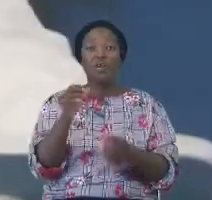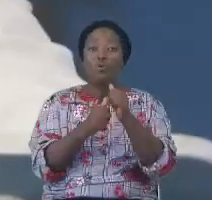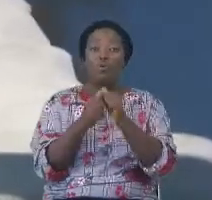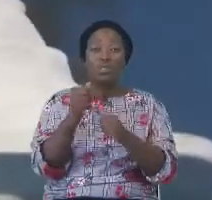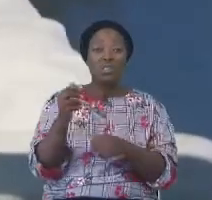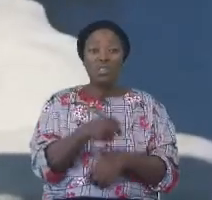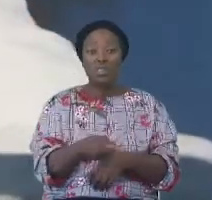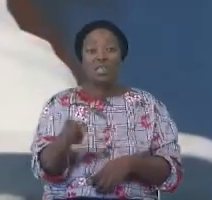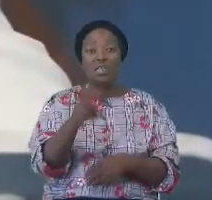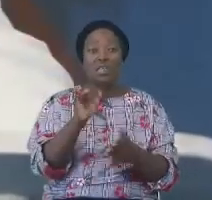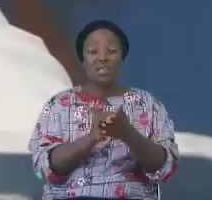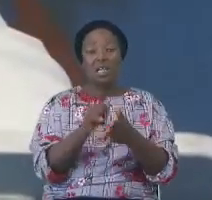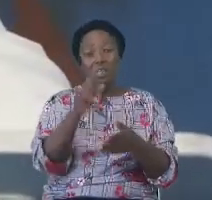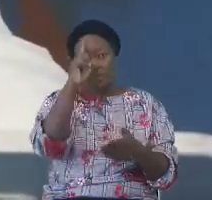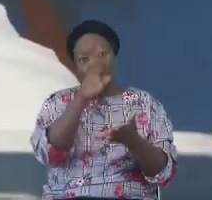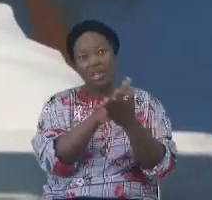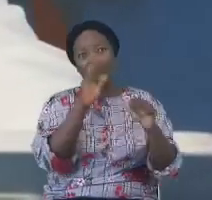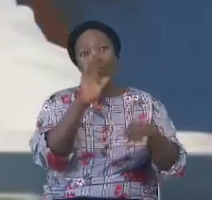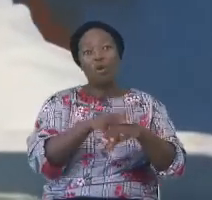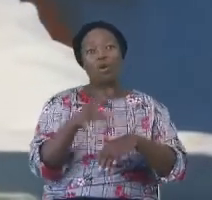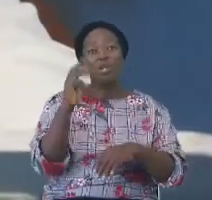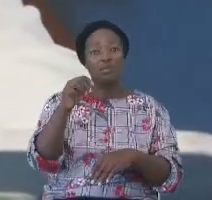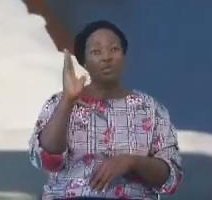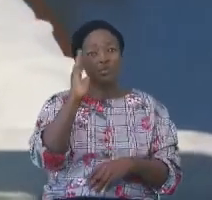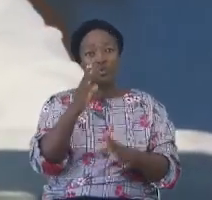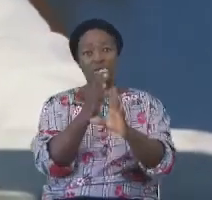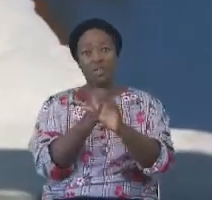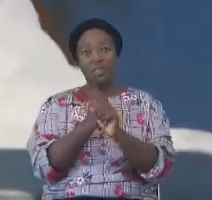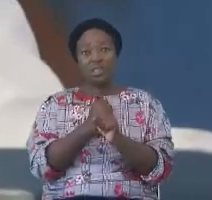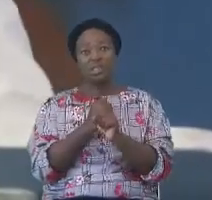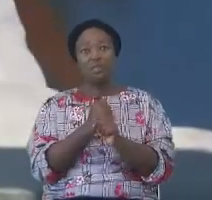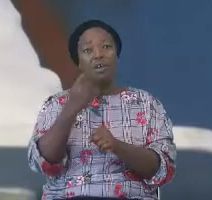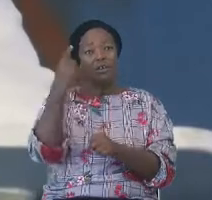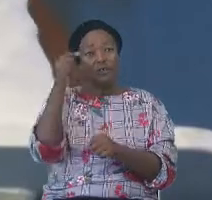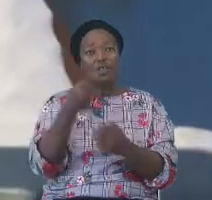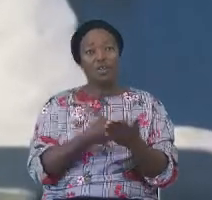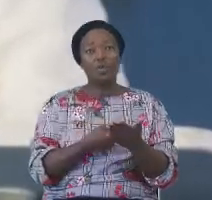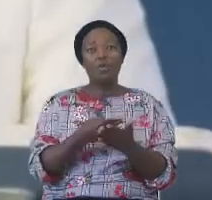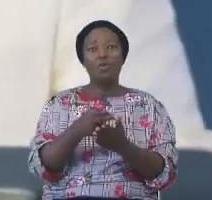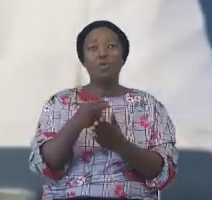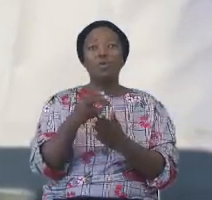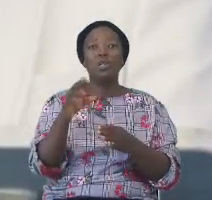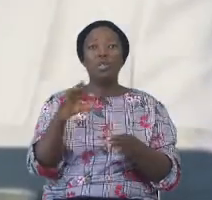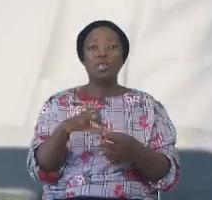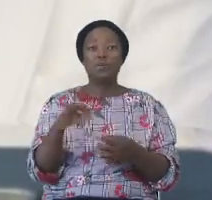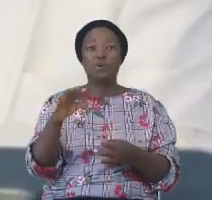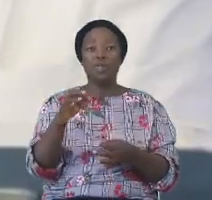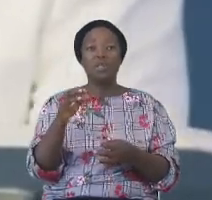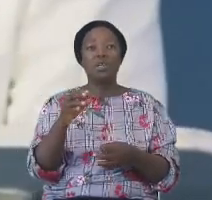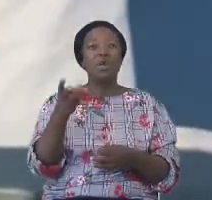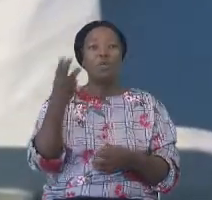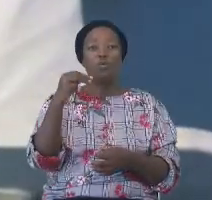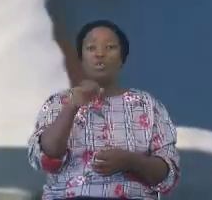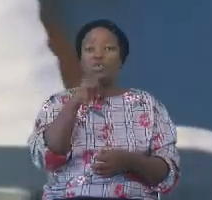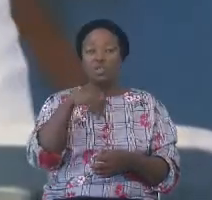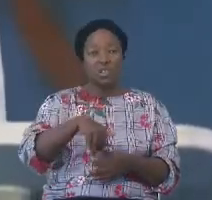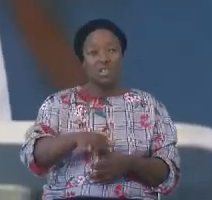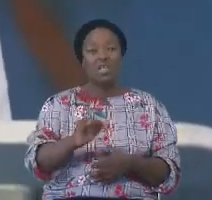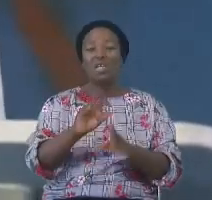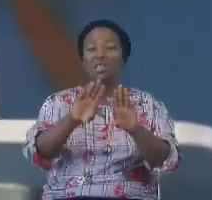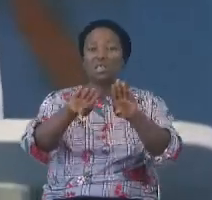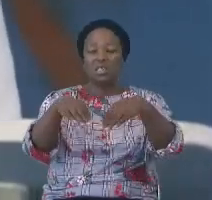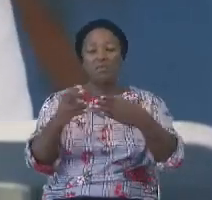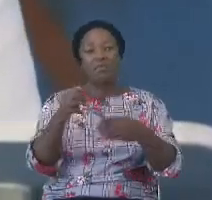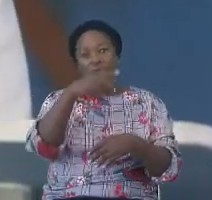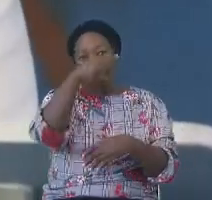heal of the spirit which they that believe on him shall receive for the